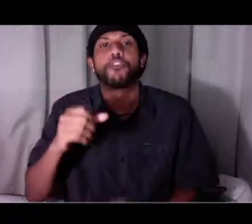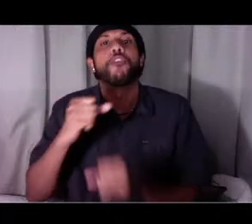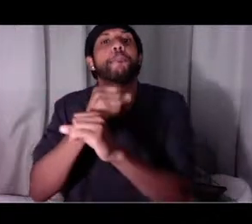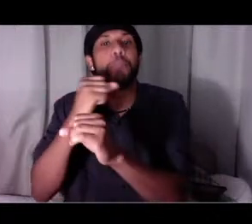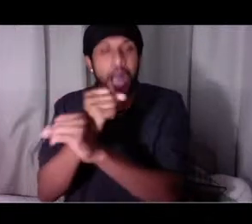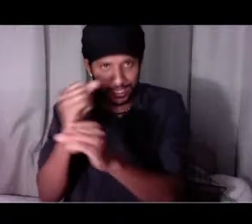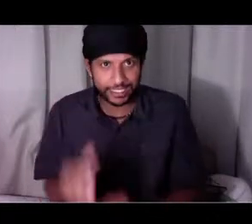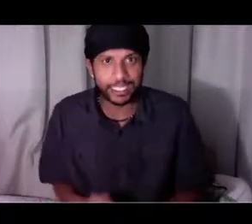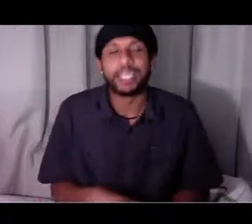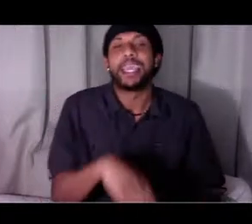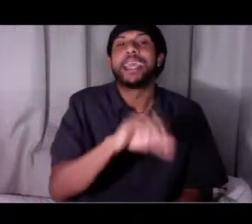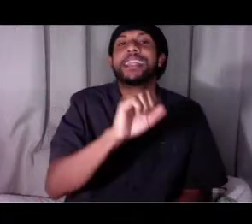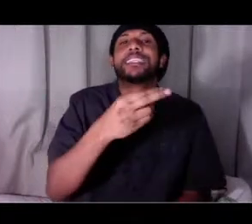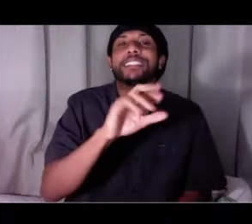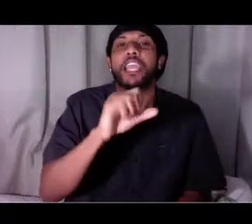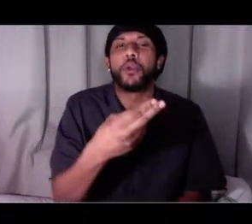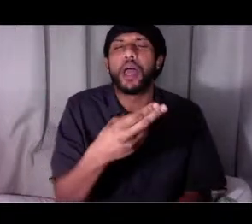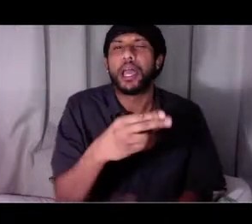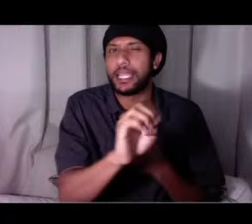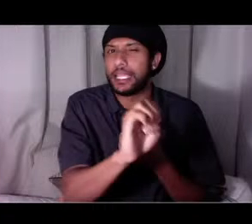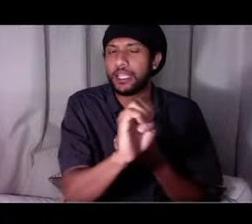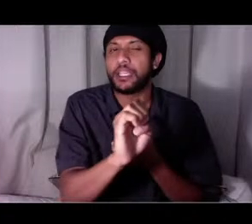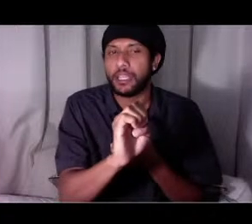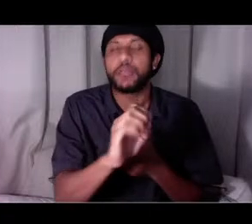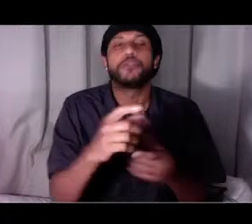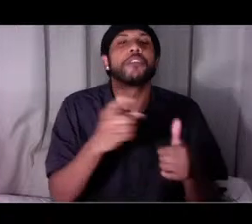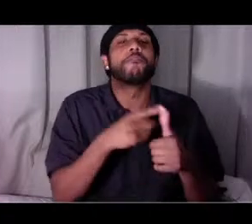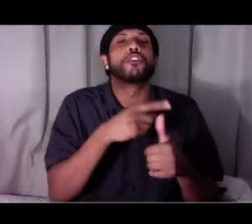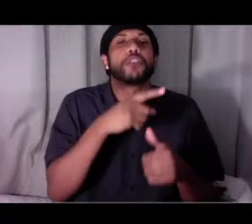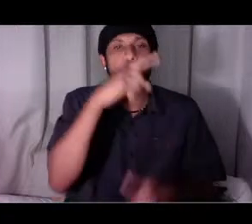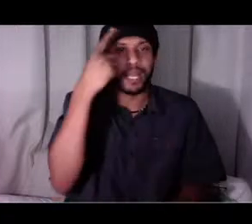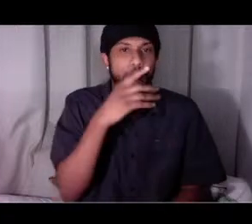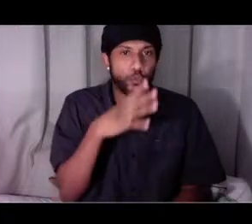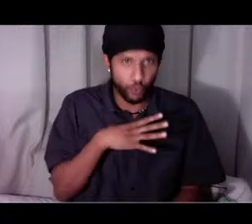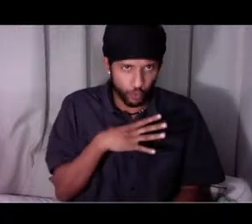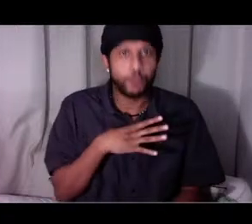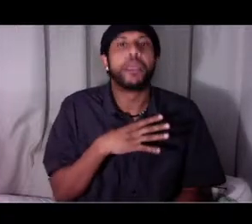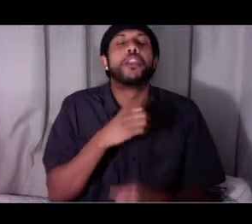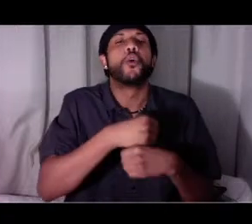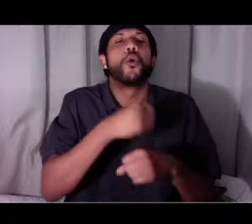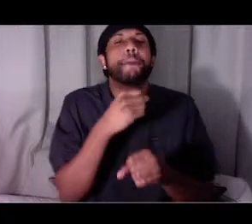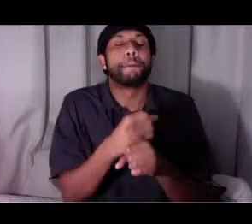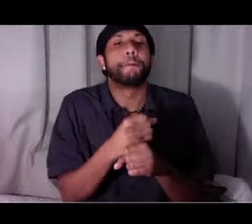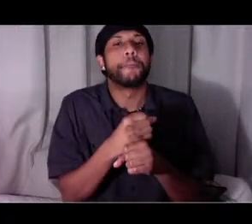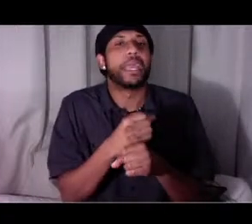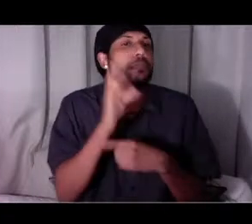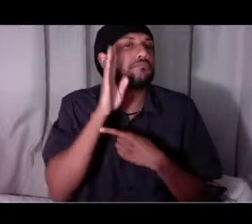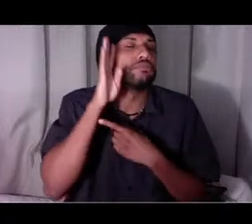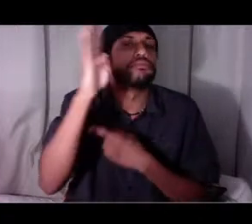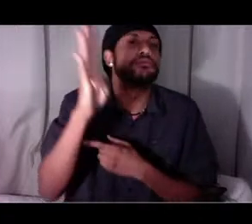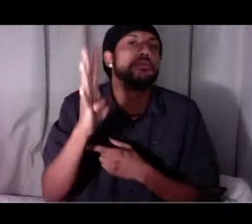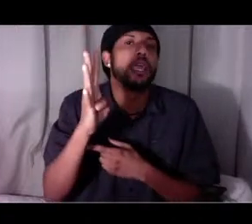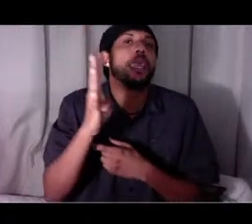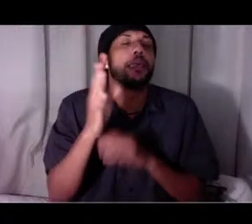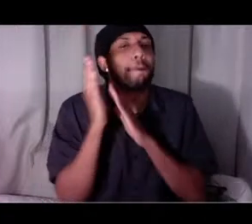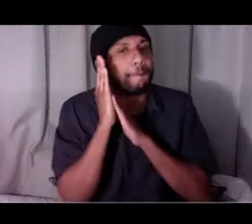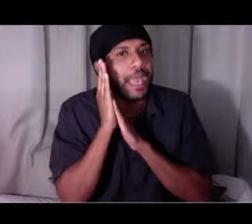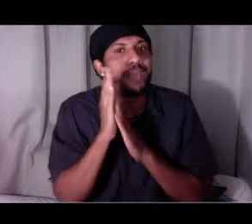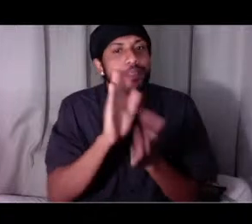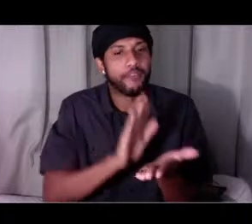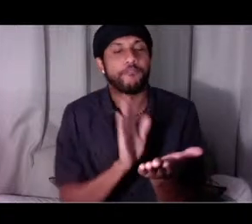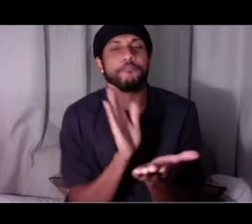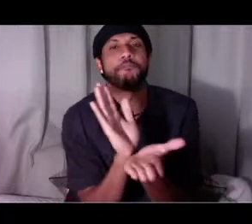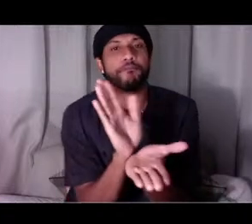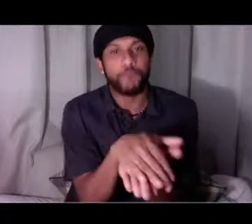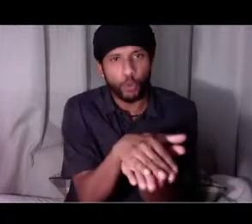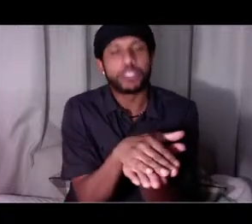1885 became the first black woman to receive a patent for a bed that folded up into a cabinet all children need to know the achievements that